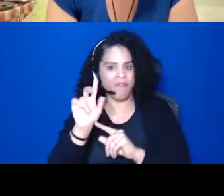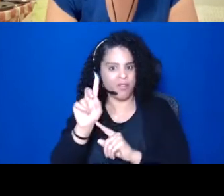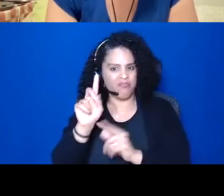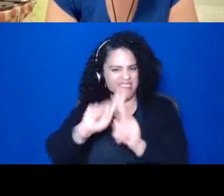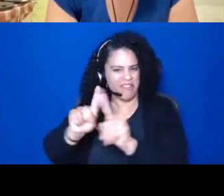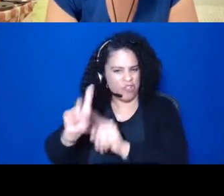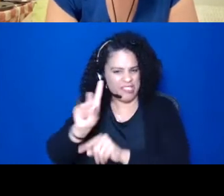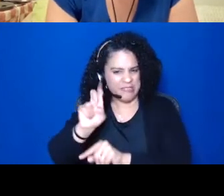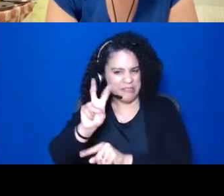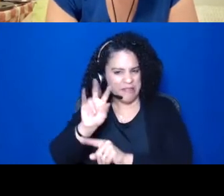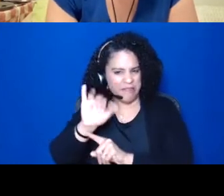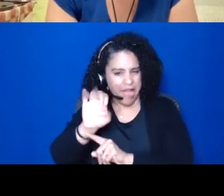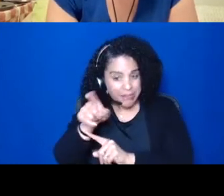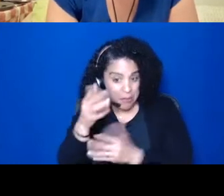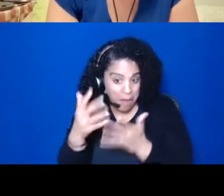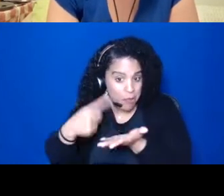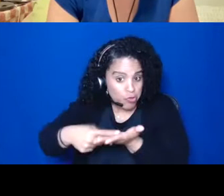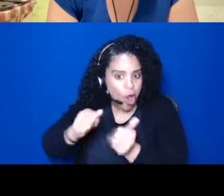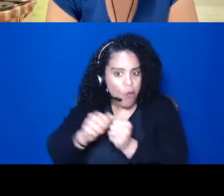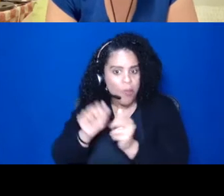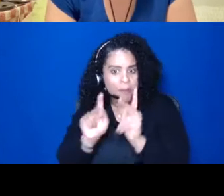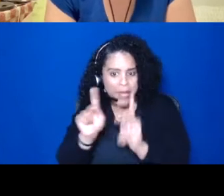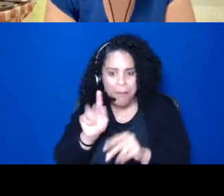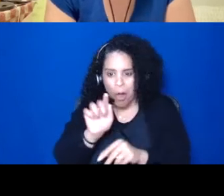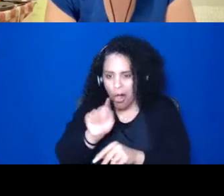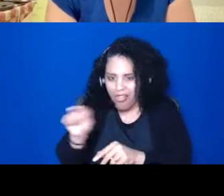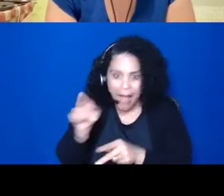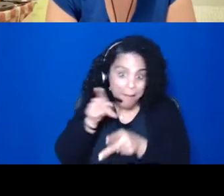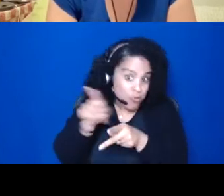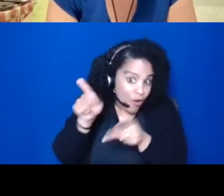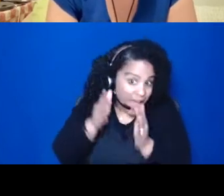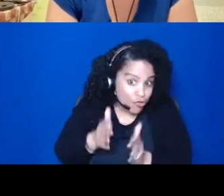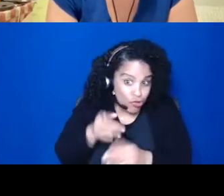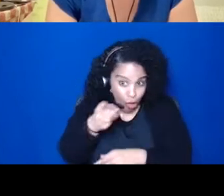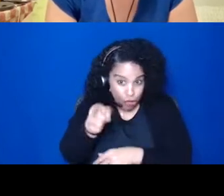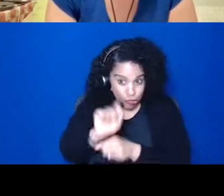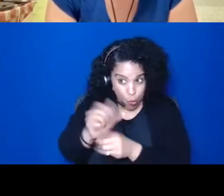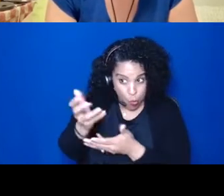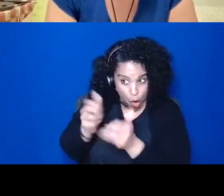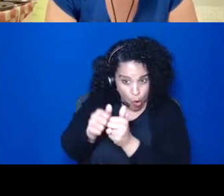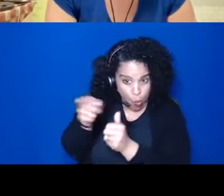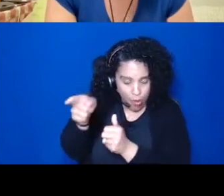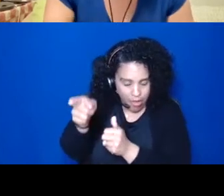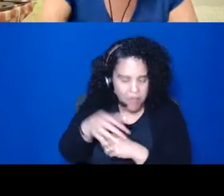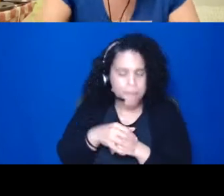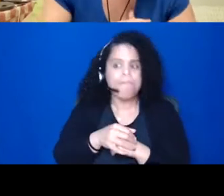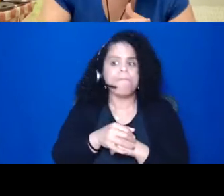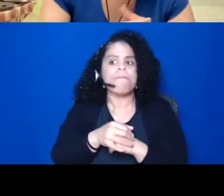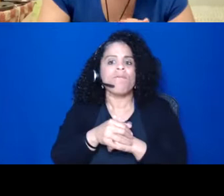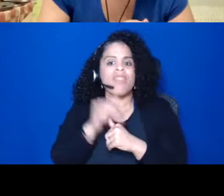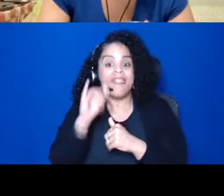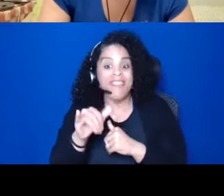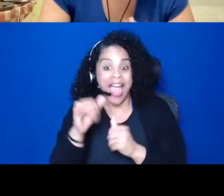be talking about those with people in your life, professionals that you're working with. The kind of